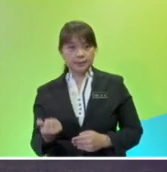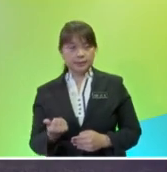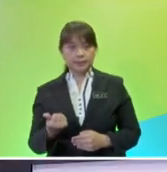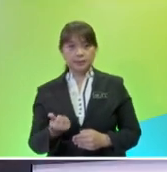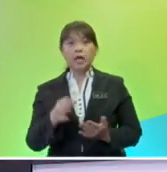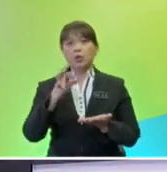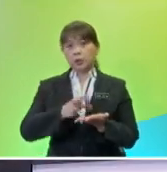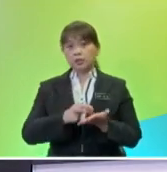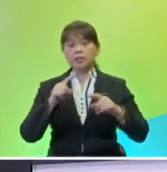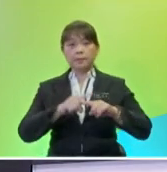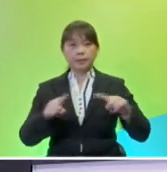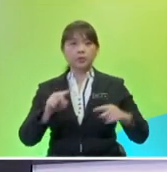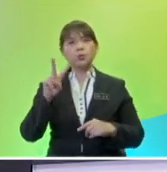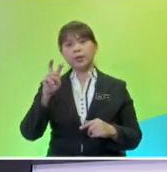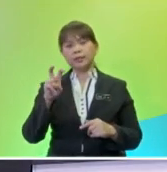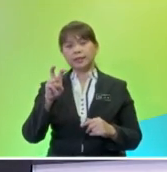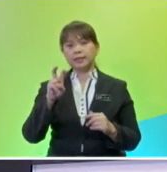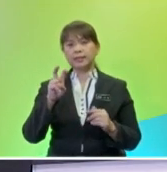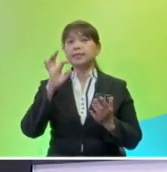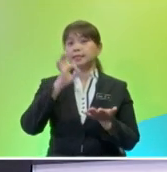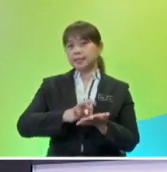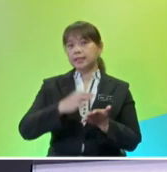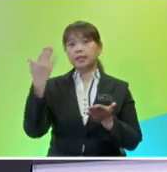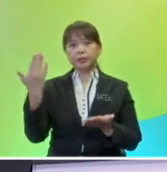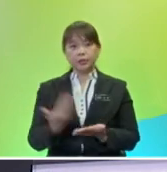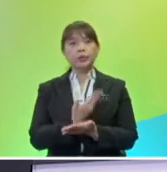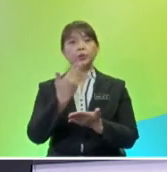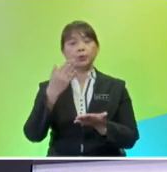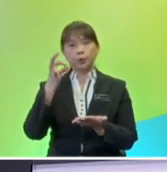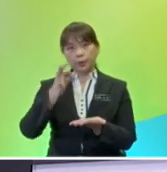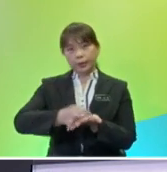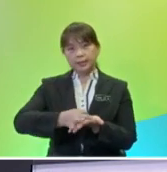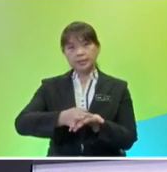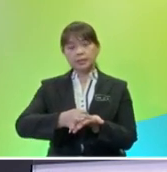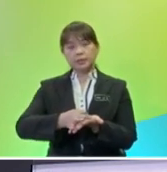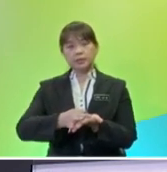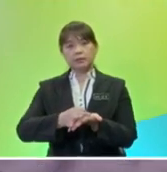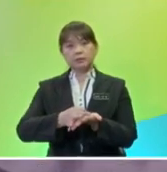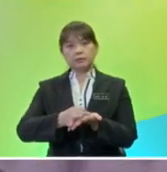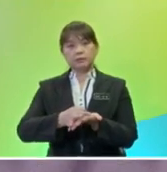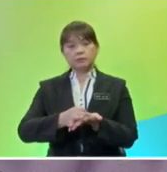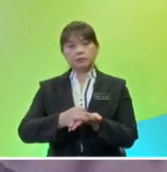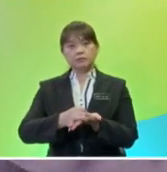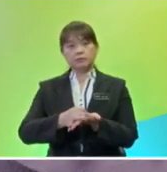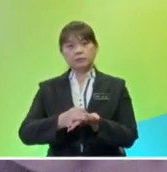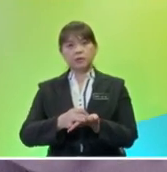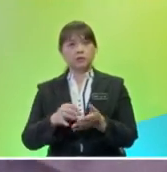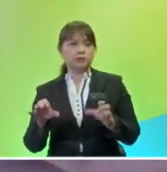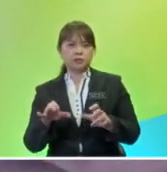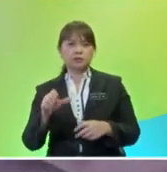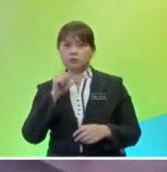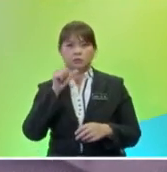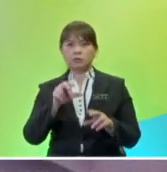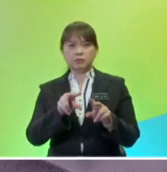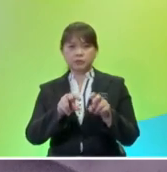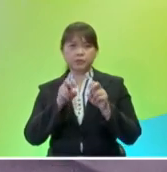20 cent new coin. Can we try? Okay, let's try. It has not attracted. Oh, so